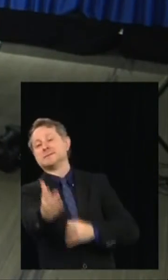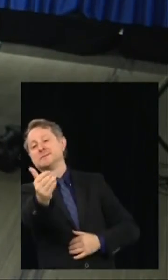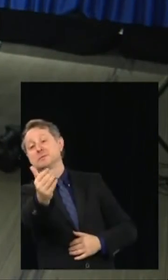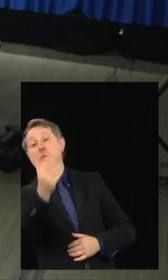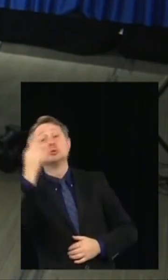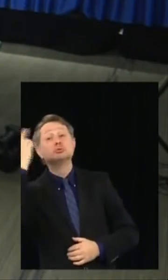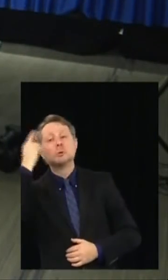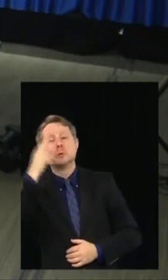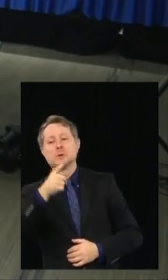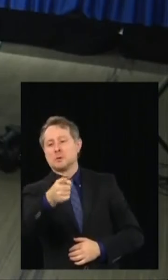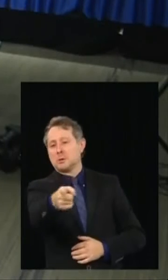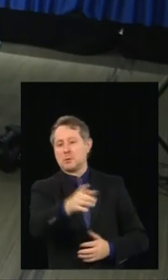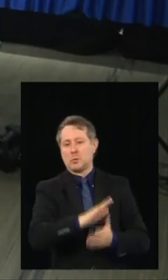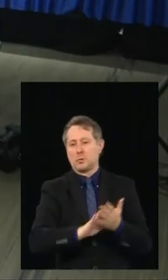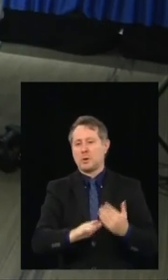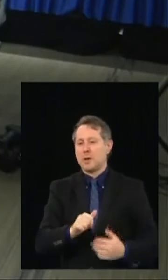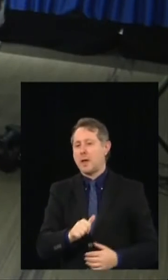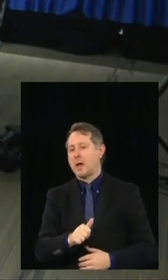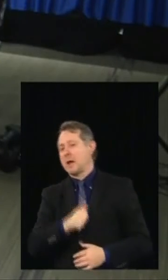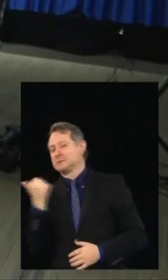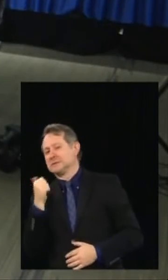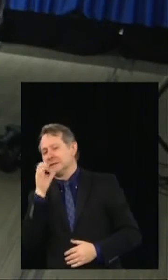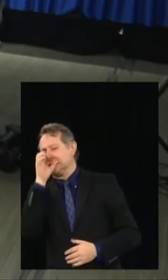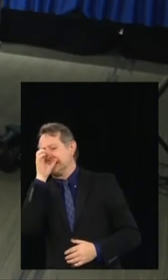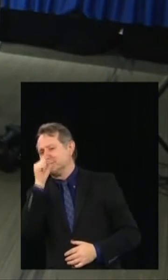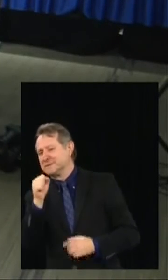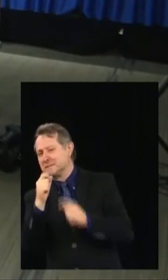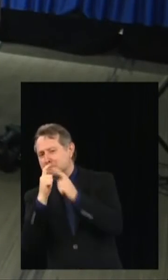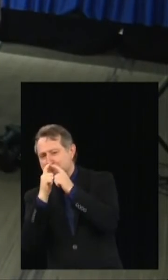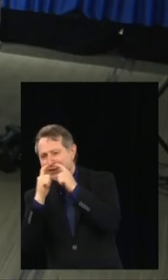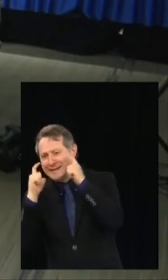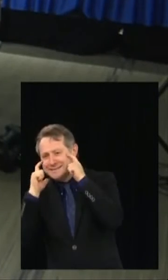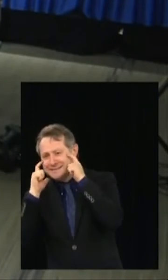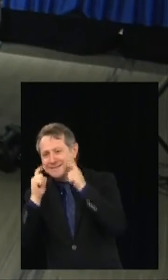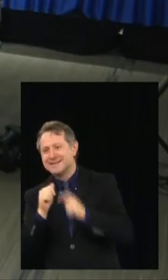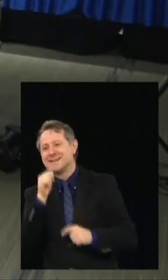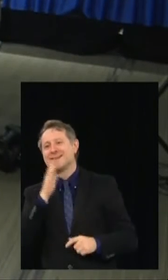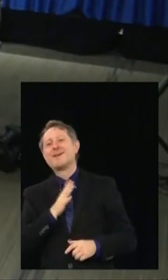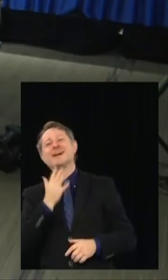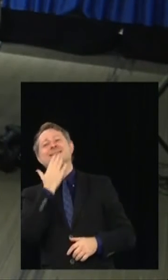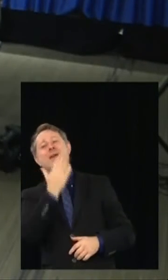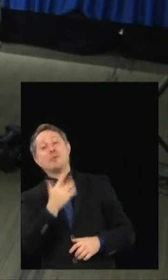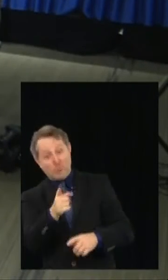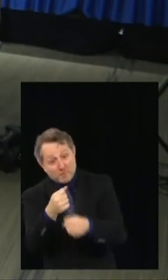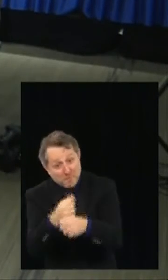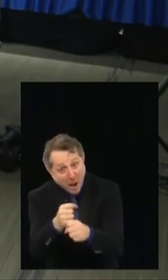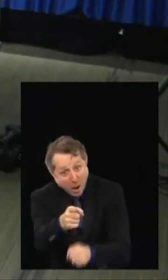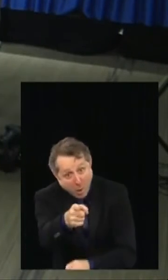have another very interesting mask. Thank you, I made it. Did you make it?